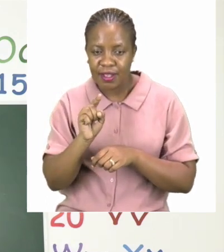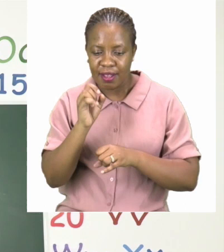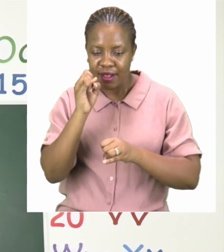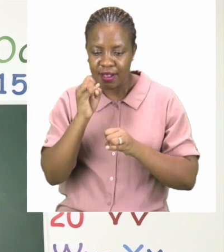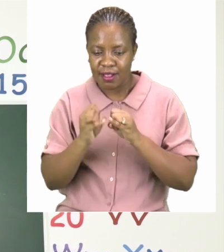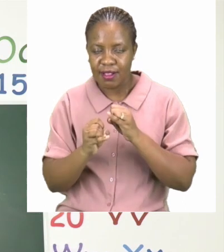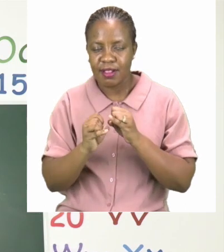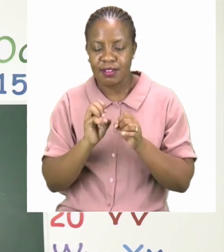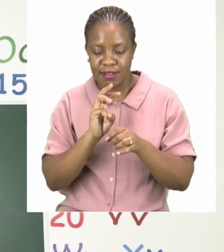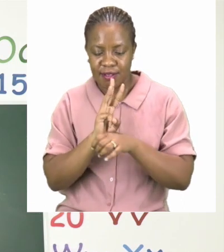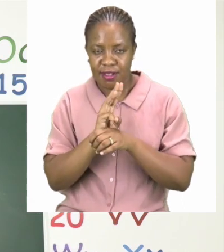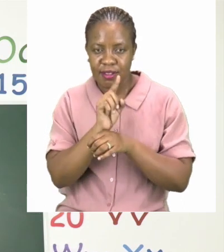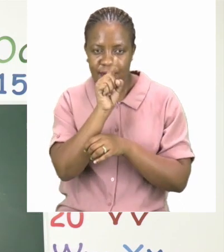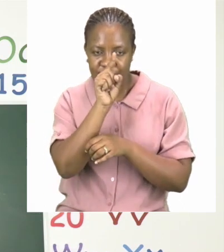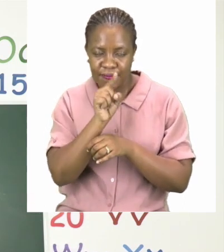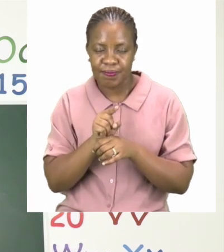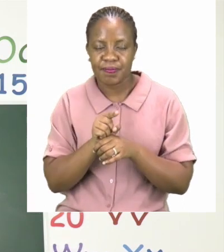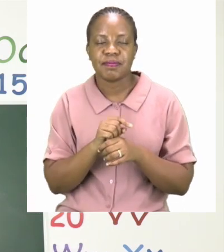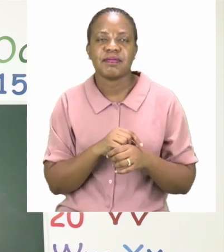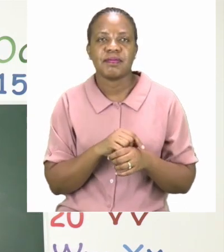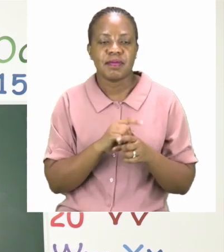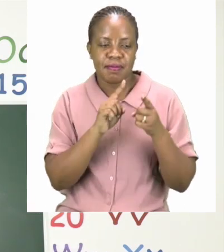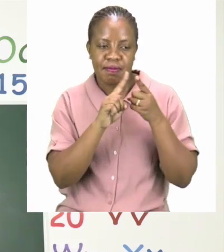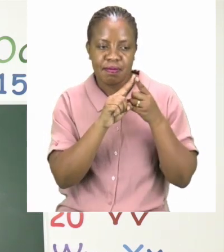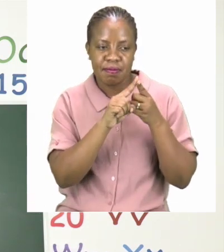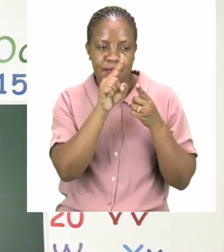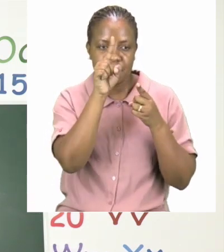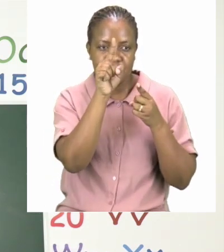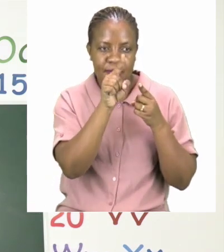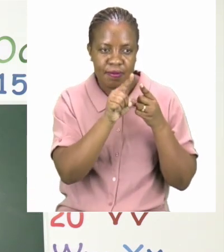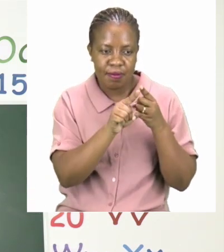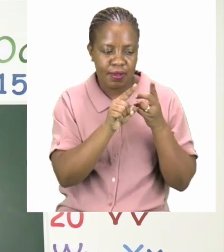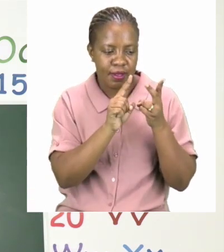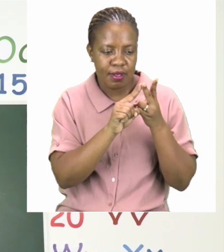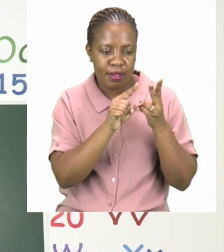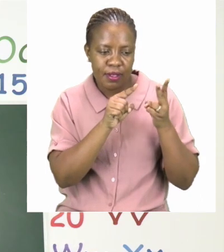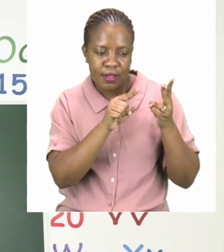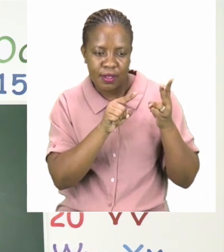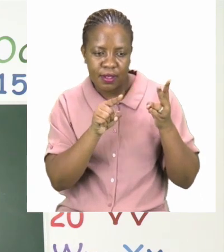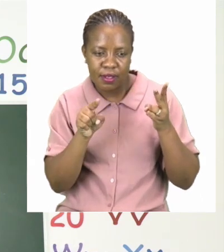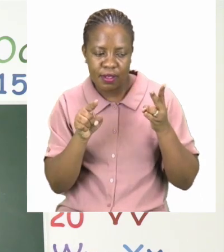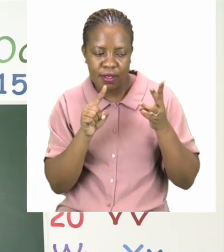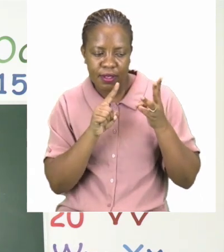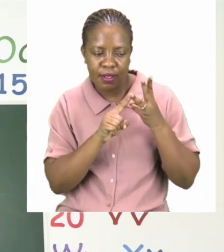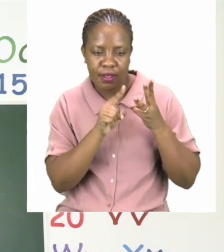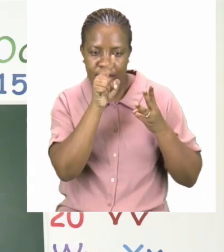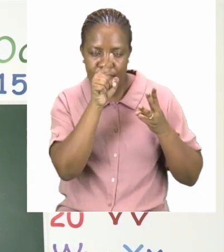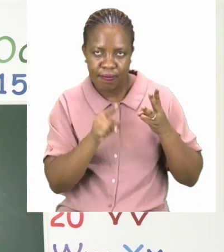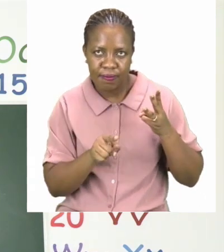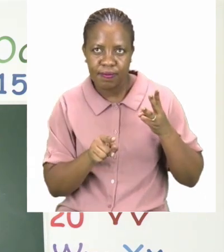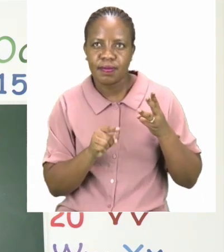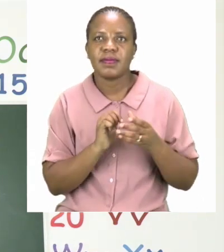go across to make the second thing. And the third thing is the line in the middle where